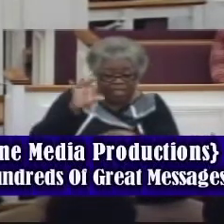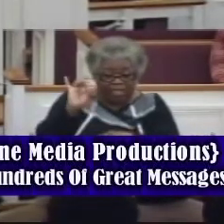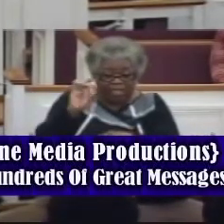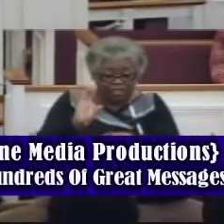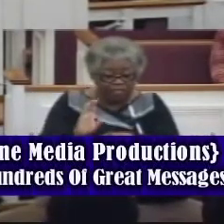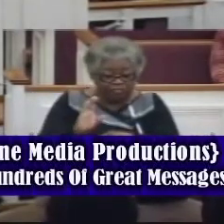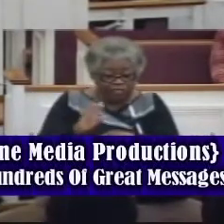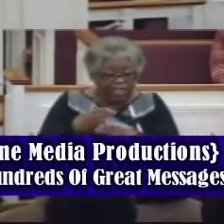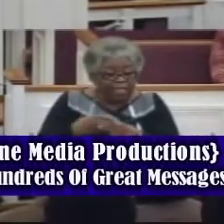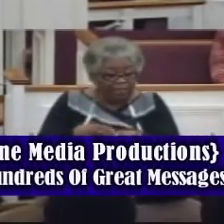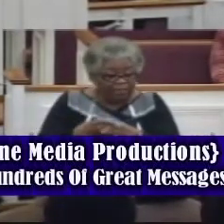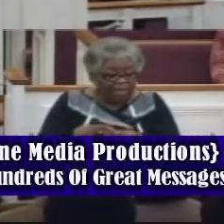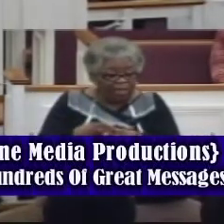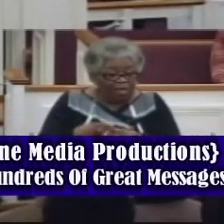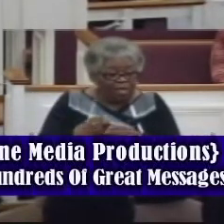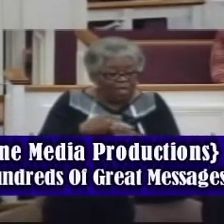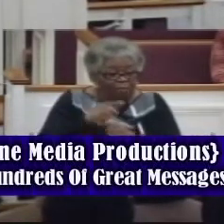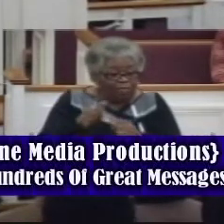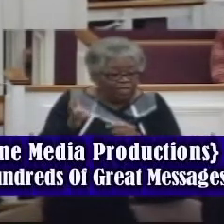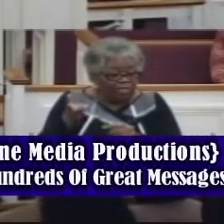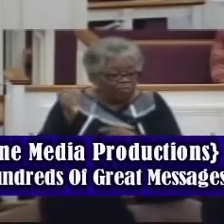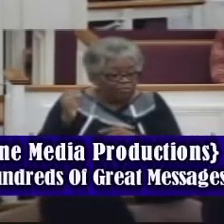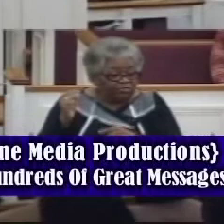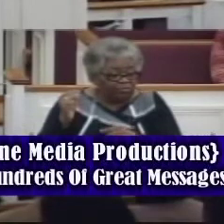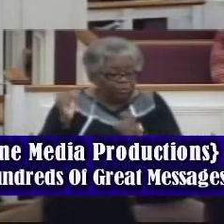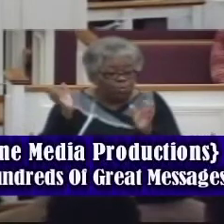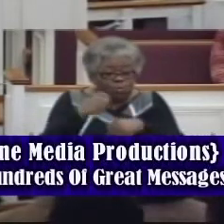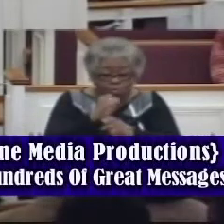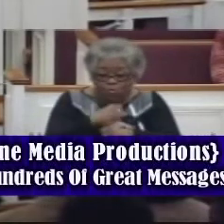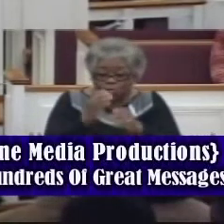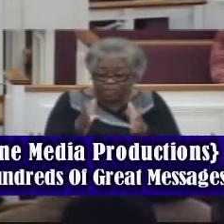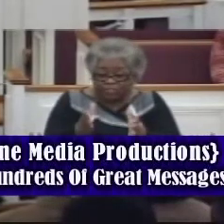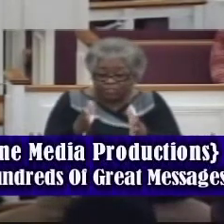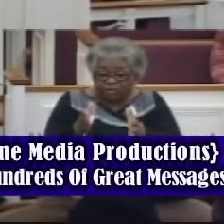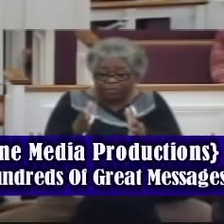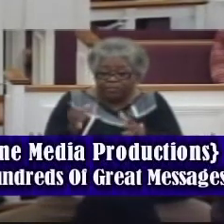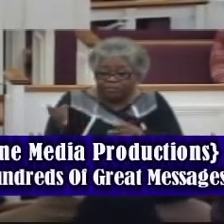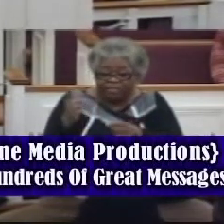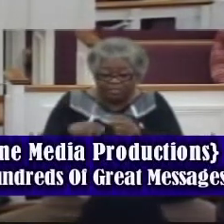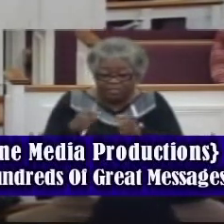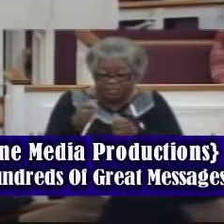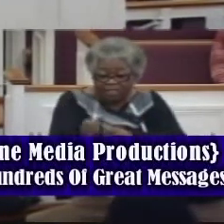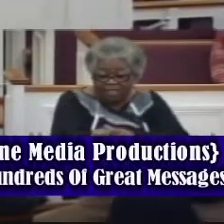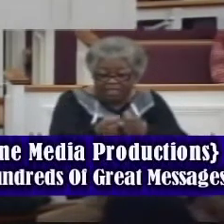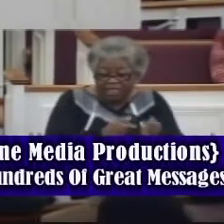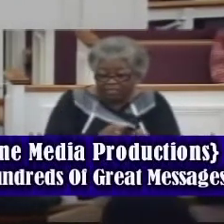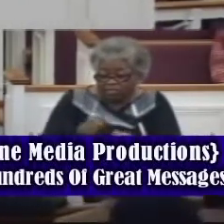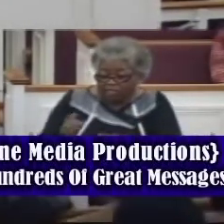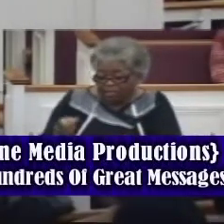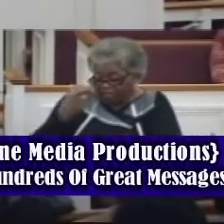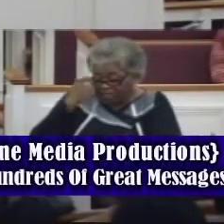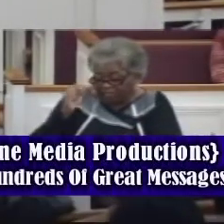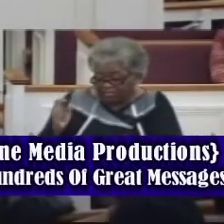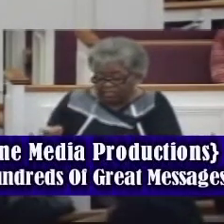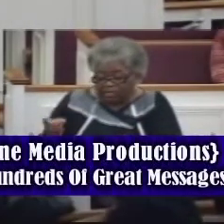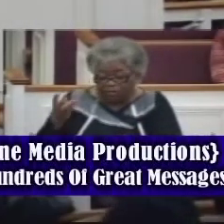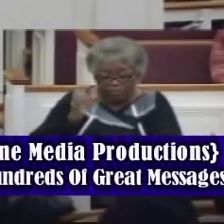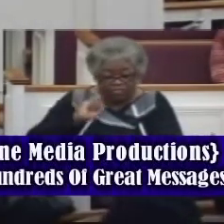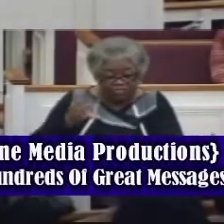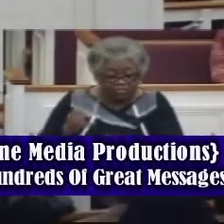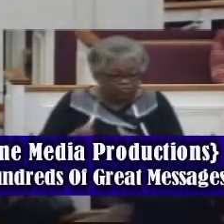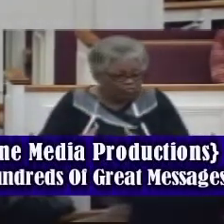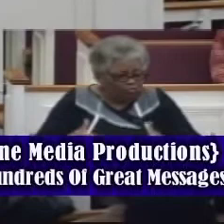would wrestle what we thought were great wrestlers, they couldn't handle Andre the Giant because he was just